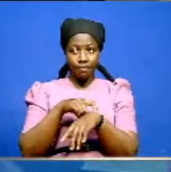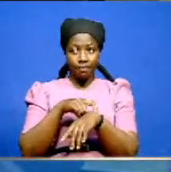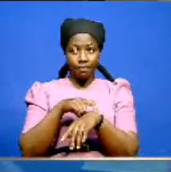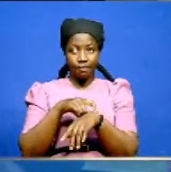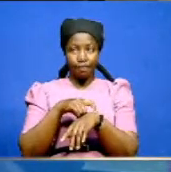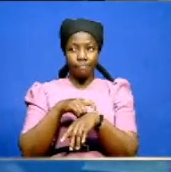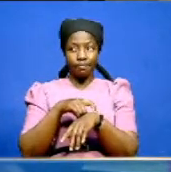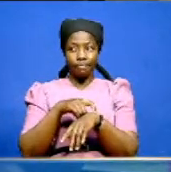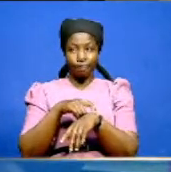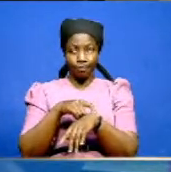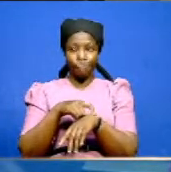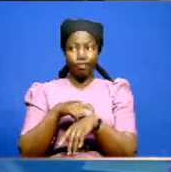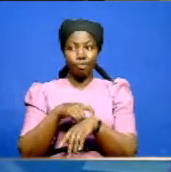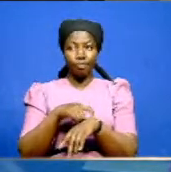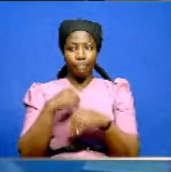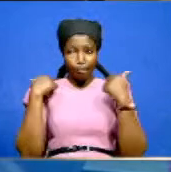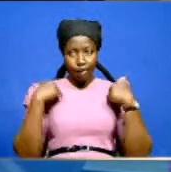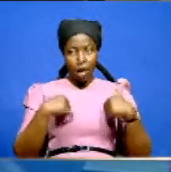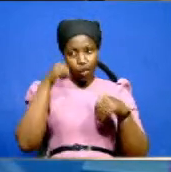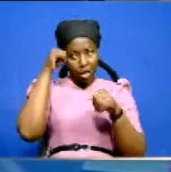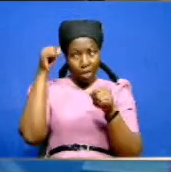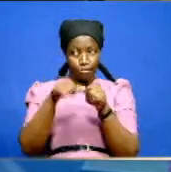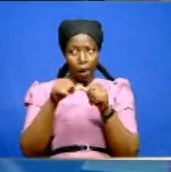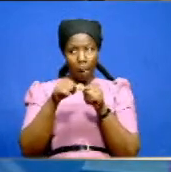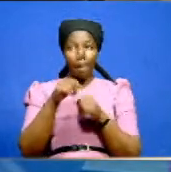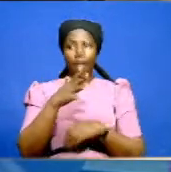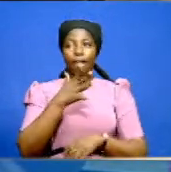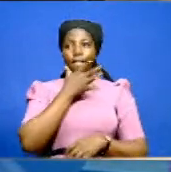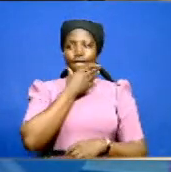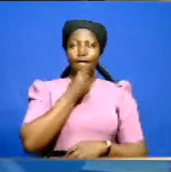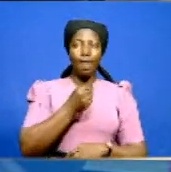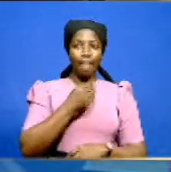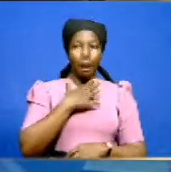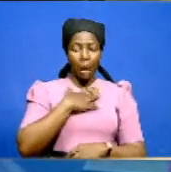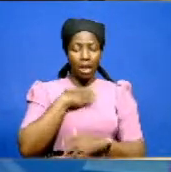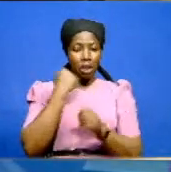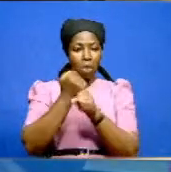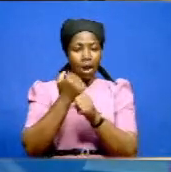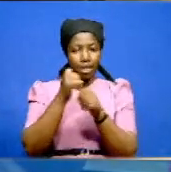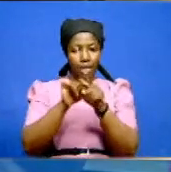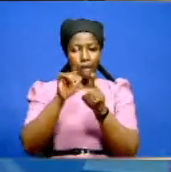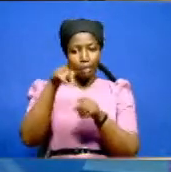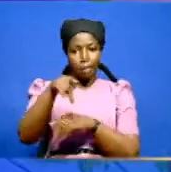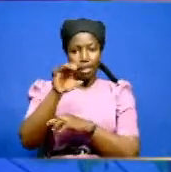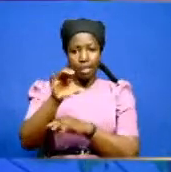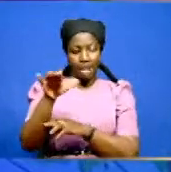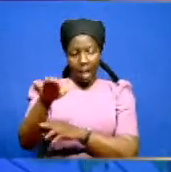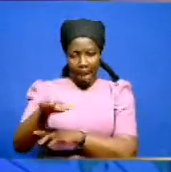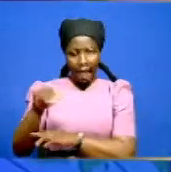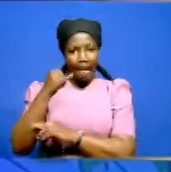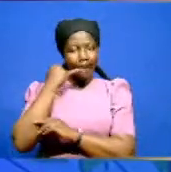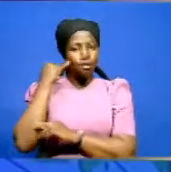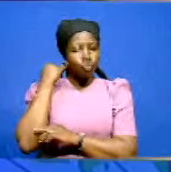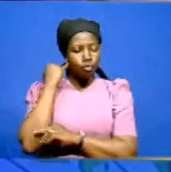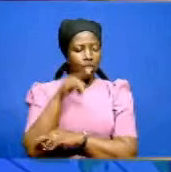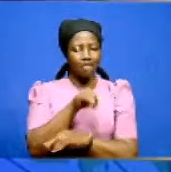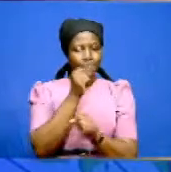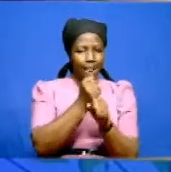I remember Dad was PC in Nakuru. He would work in his office until 5 o'clock.